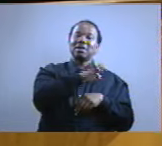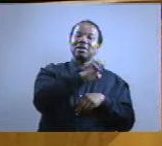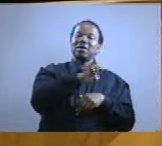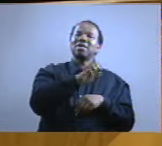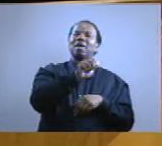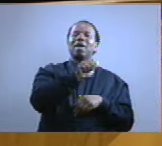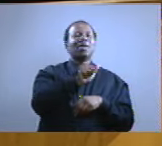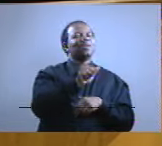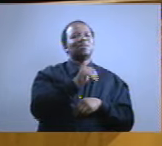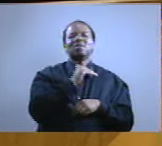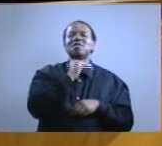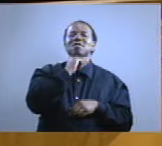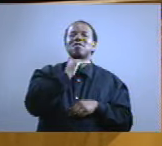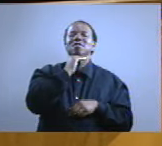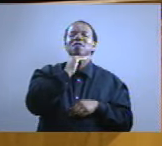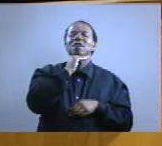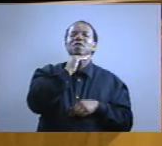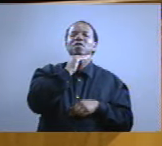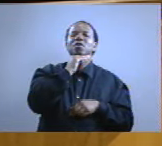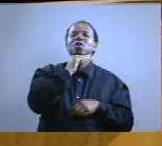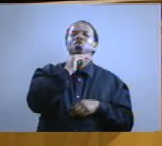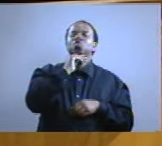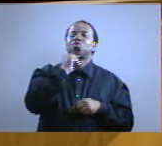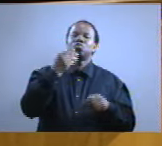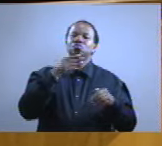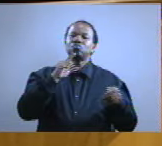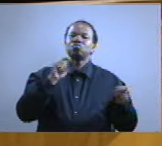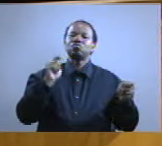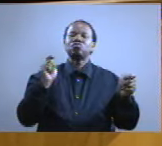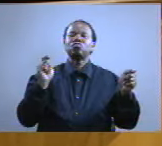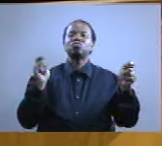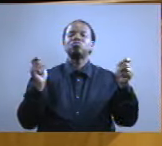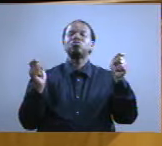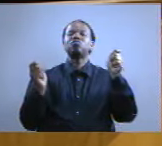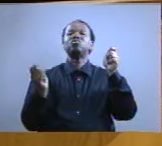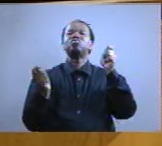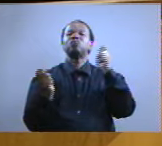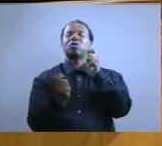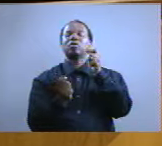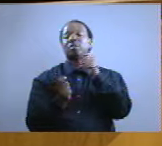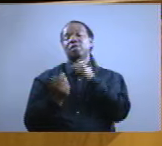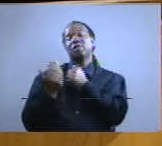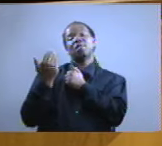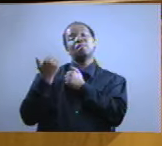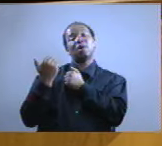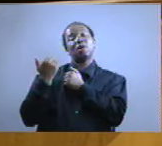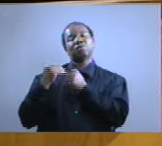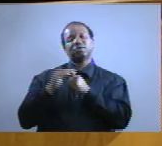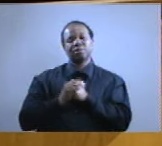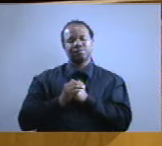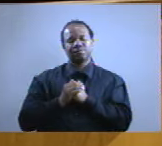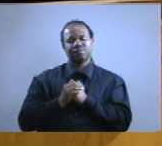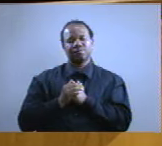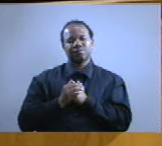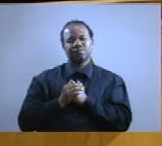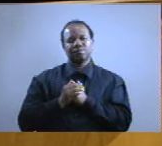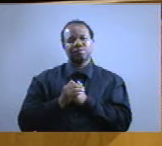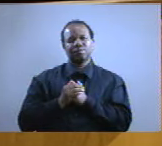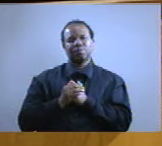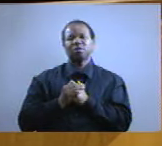not sufficient to reverse and to address the economic imbalances of the past. One of the